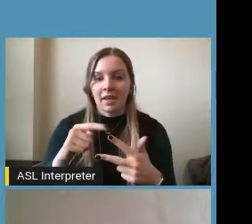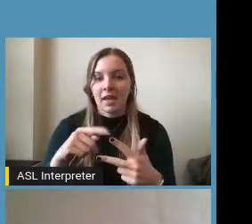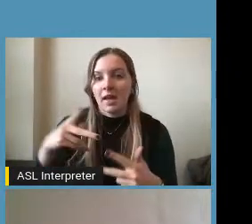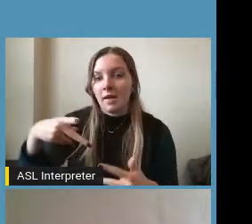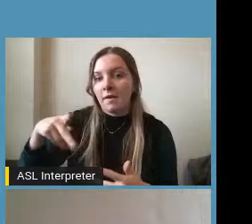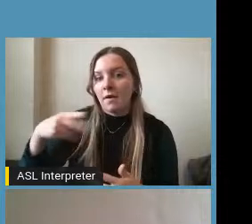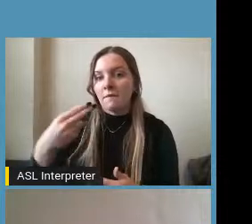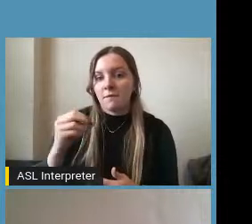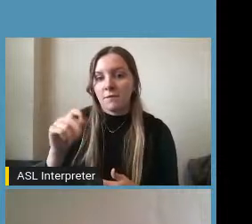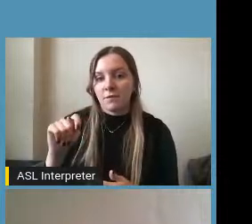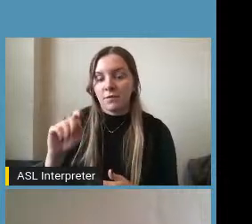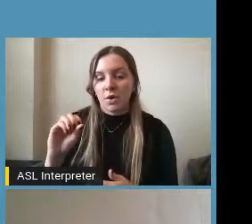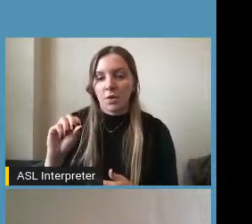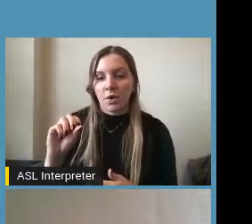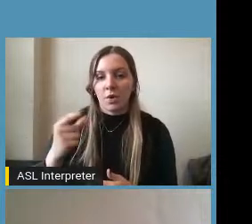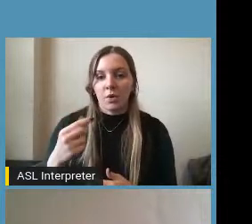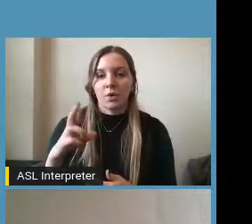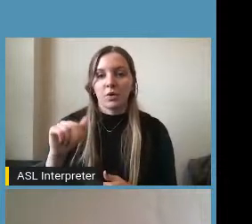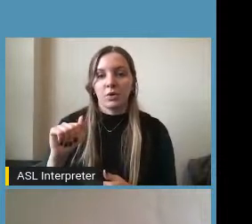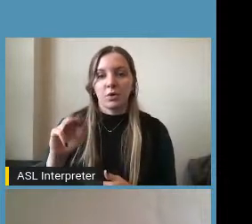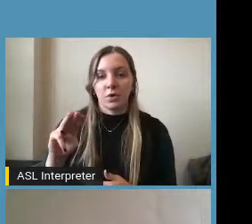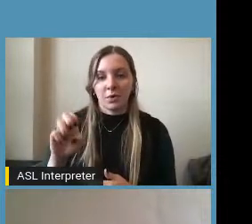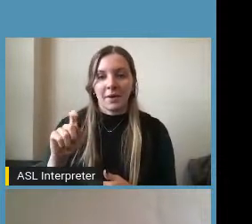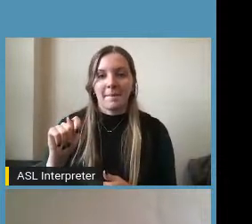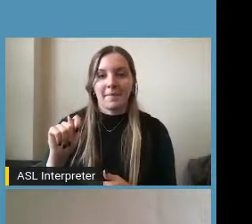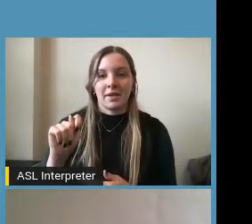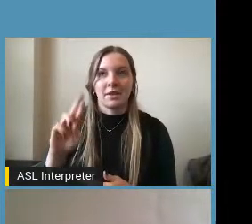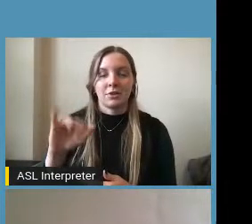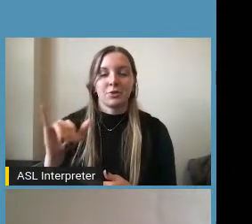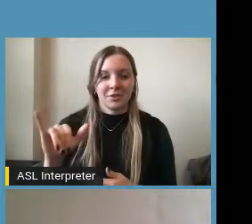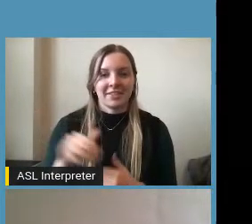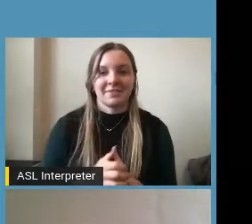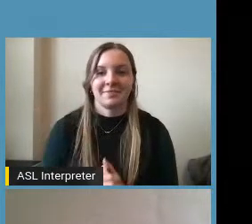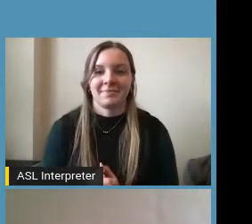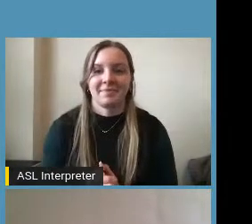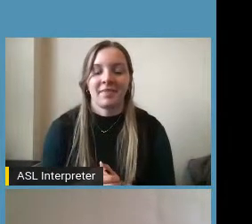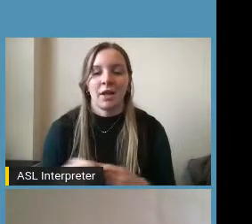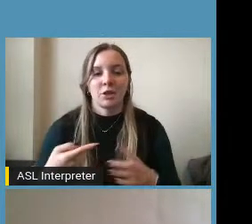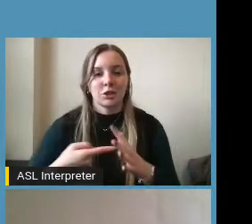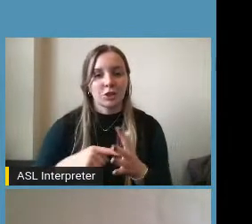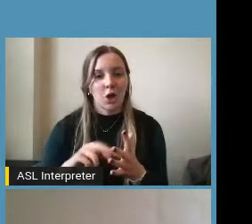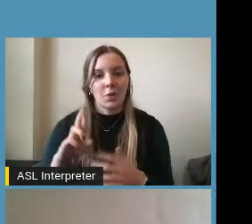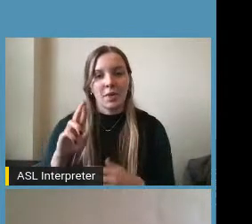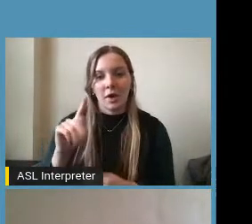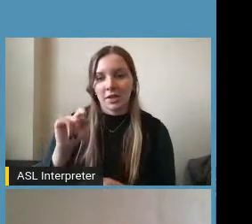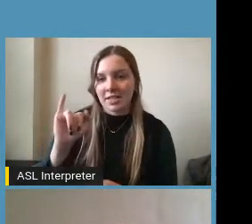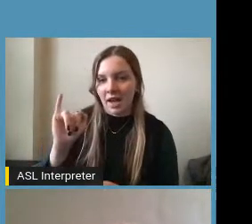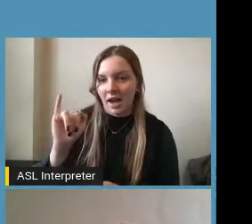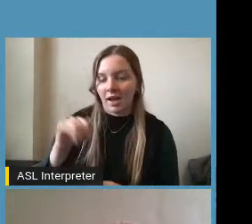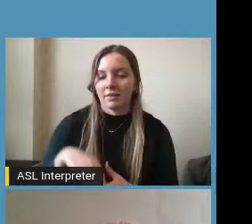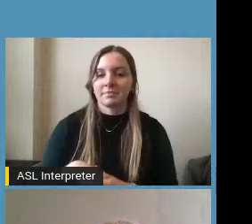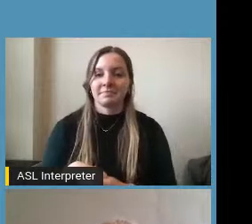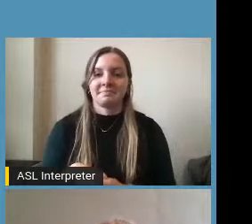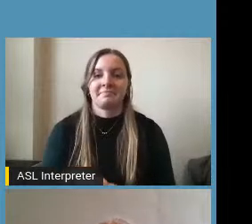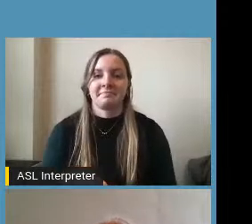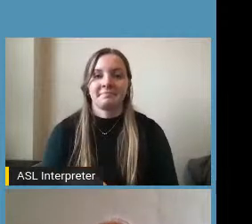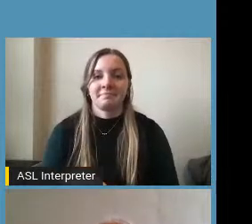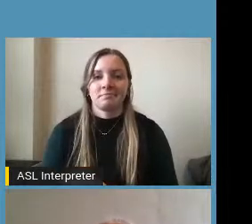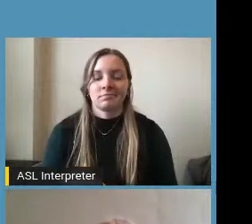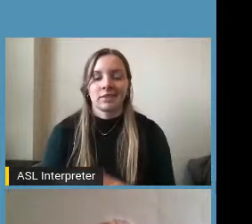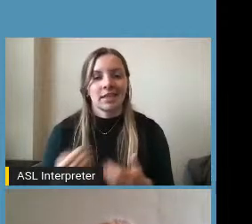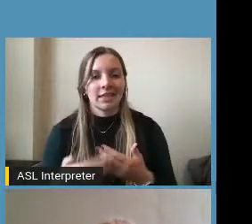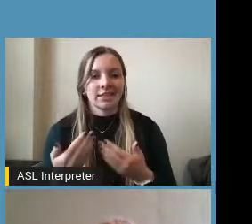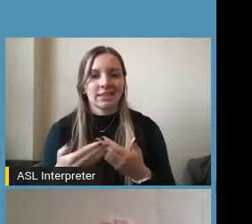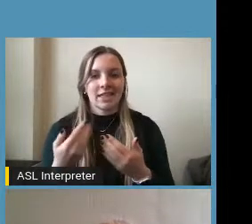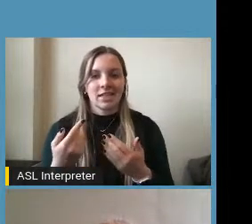So let me start with an RTI, and I think the easiest thing is for me to just give you an